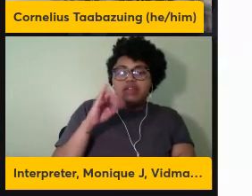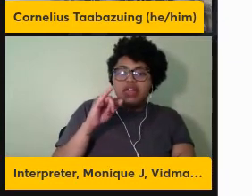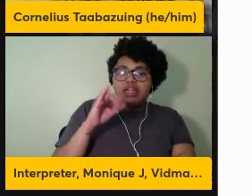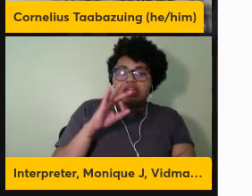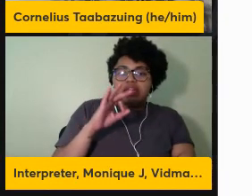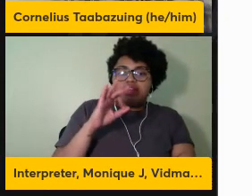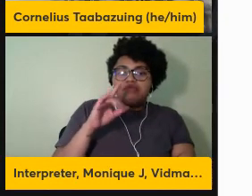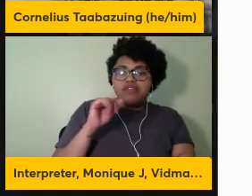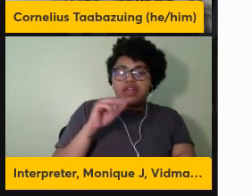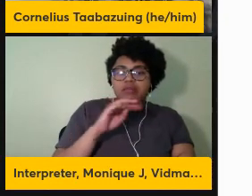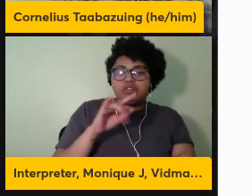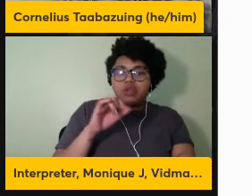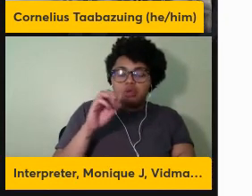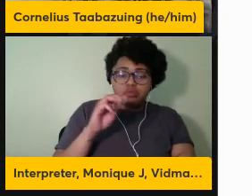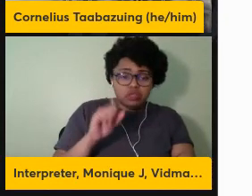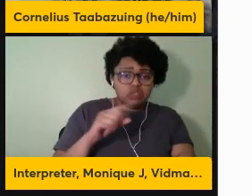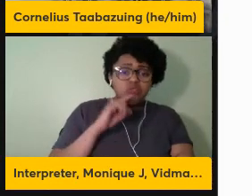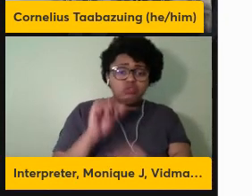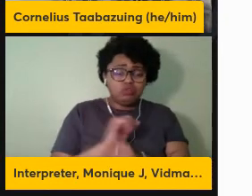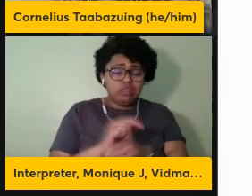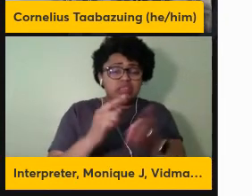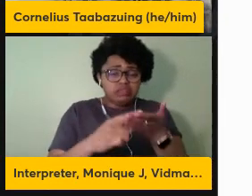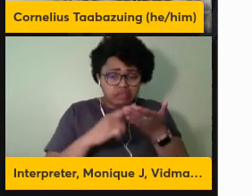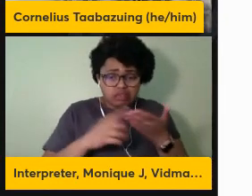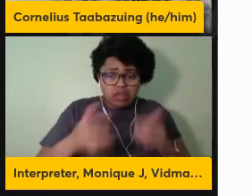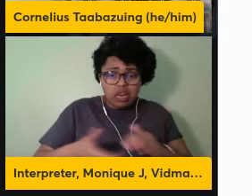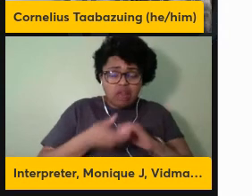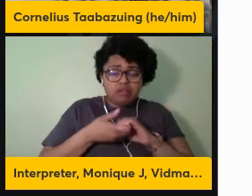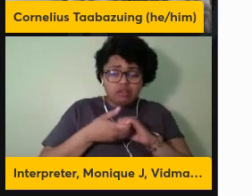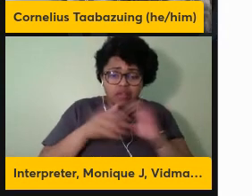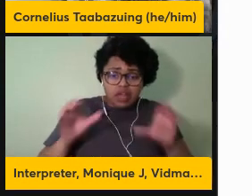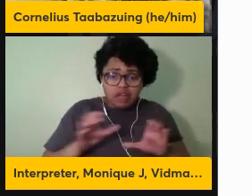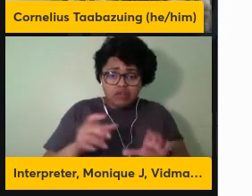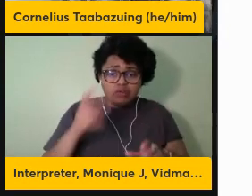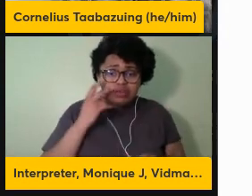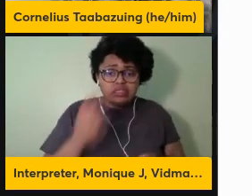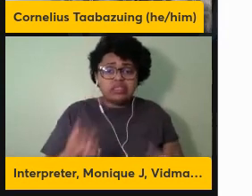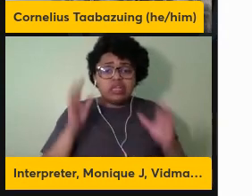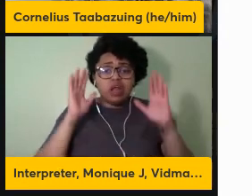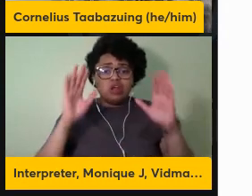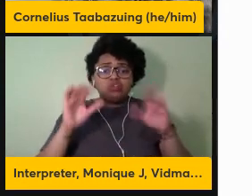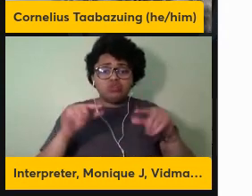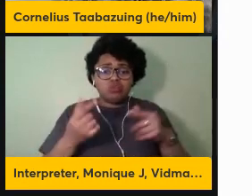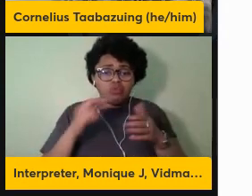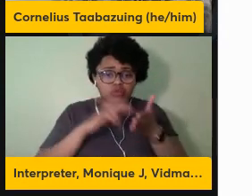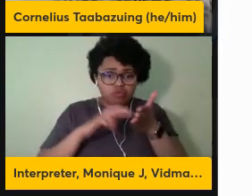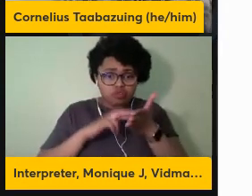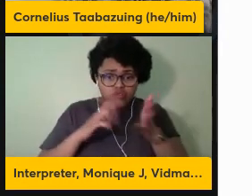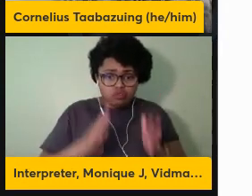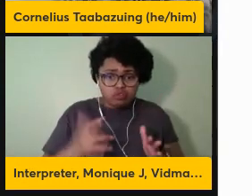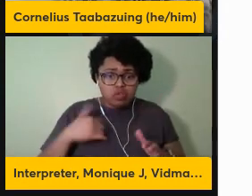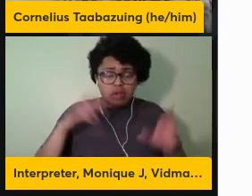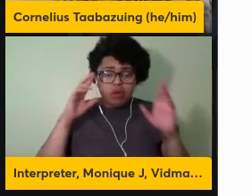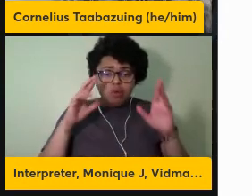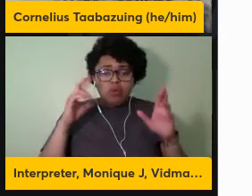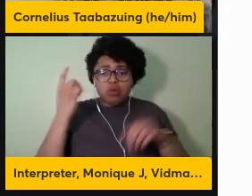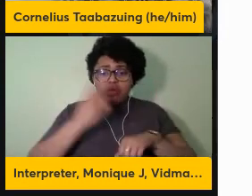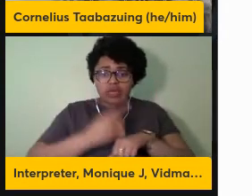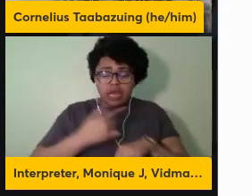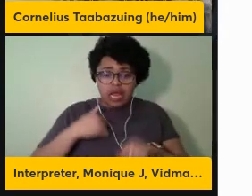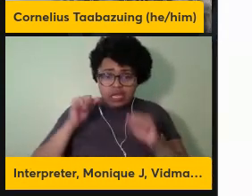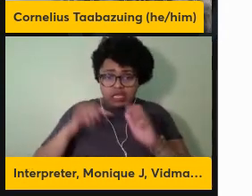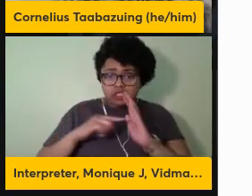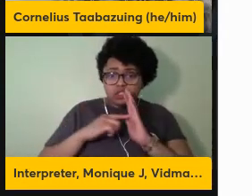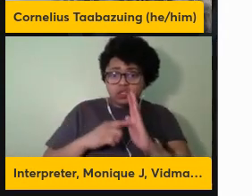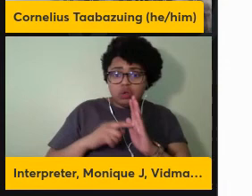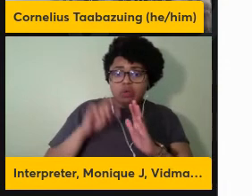effort with a lot of what you can see is a very diverse and awesome group of researchers. And I'm hoping that one day I can emulate sort of the lab